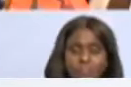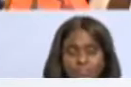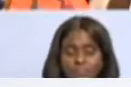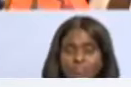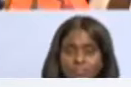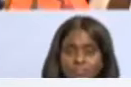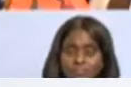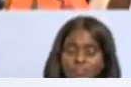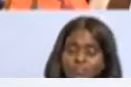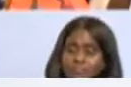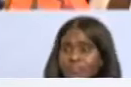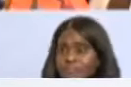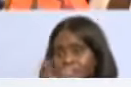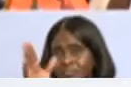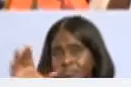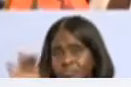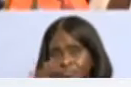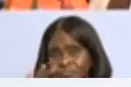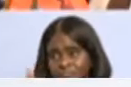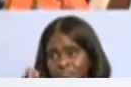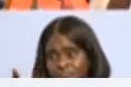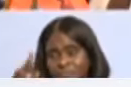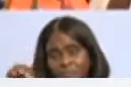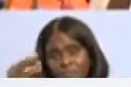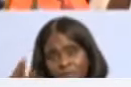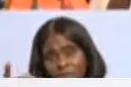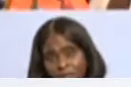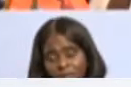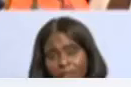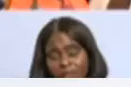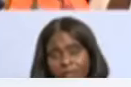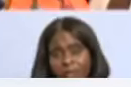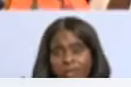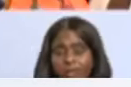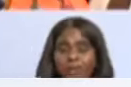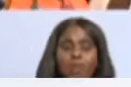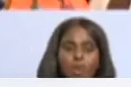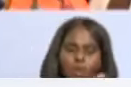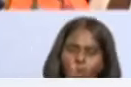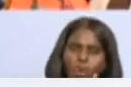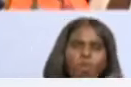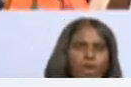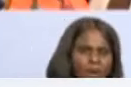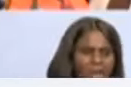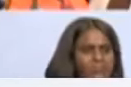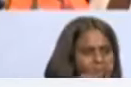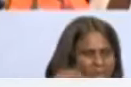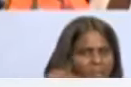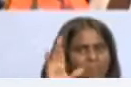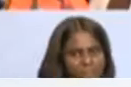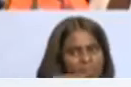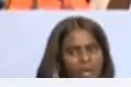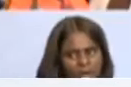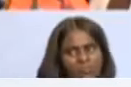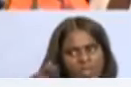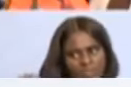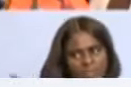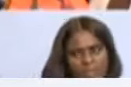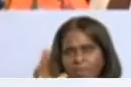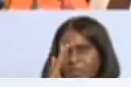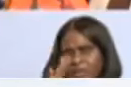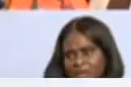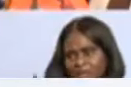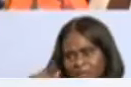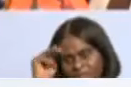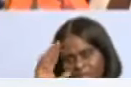go to the copper belt now, Mufrila, Mafken, suppliers have been paid. There is an MP, Madam Minister,